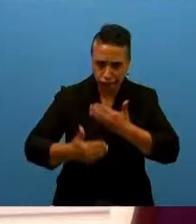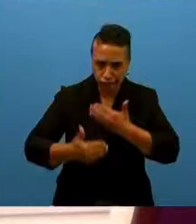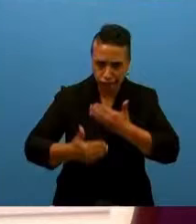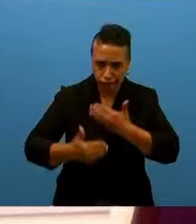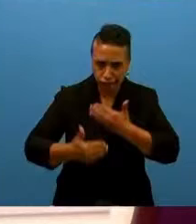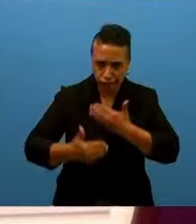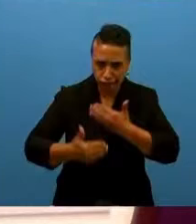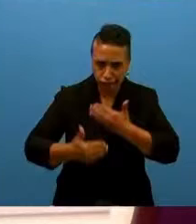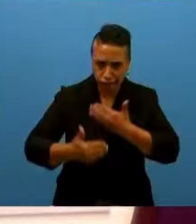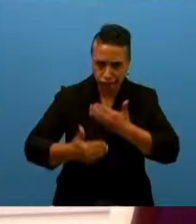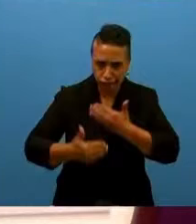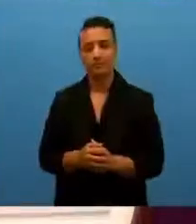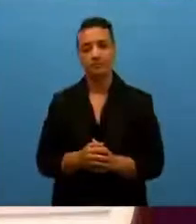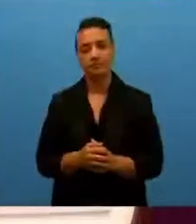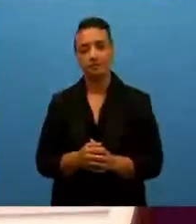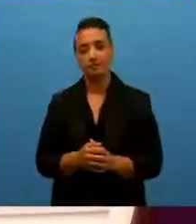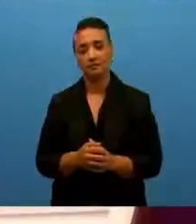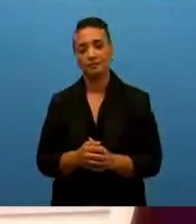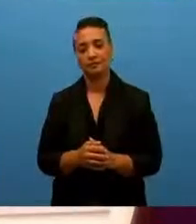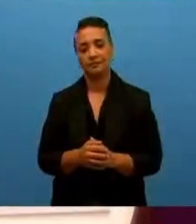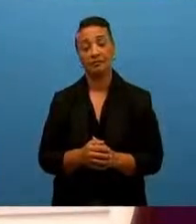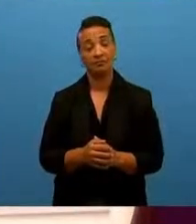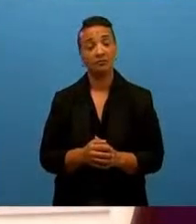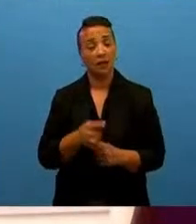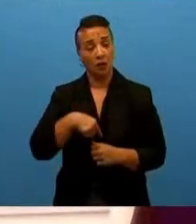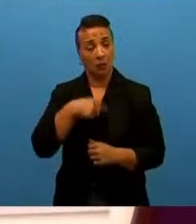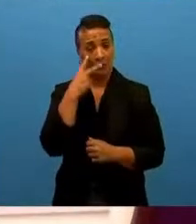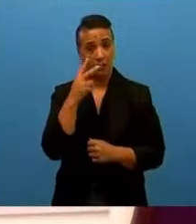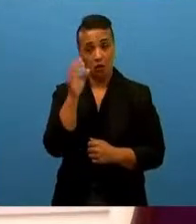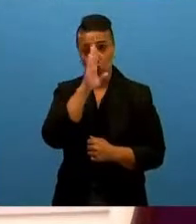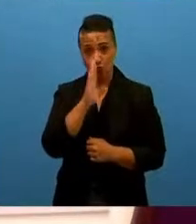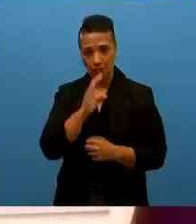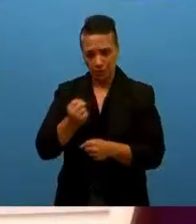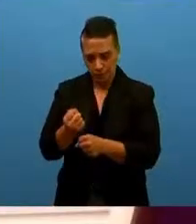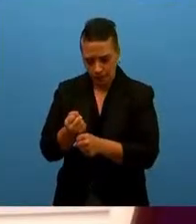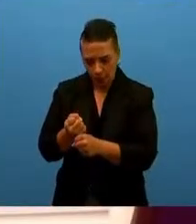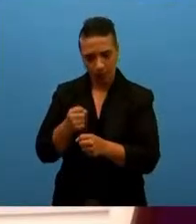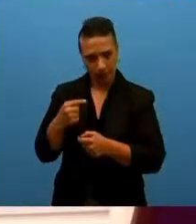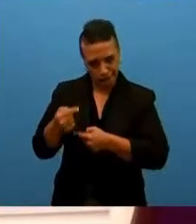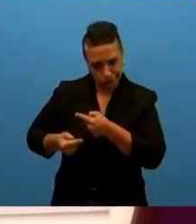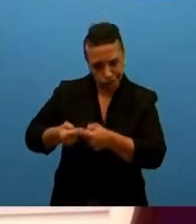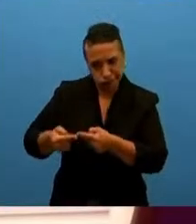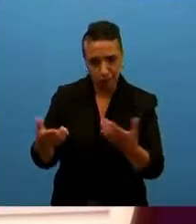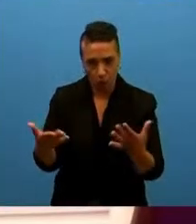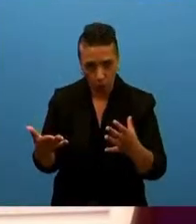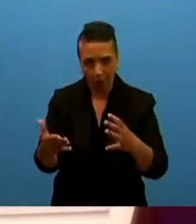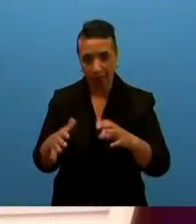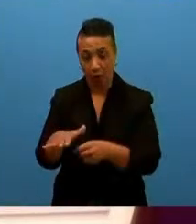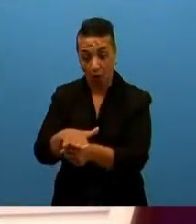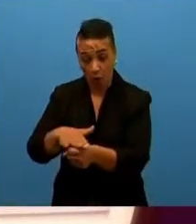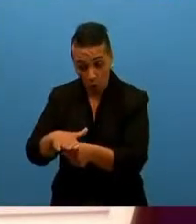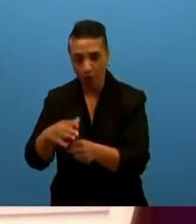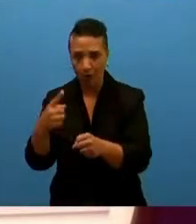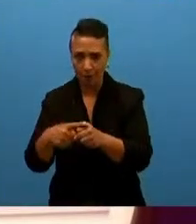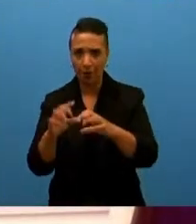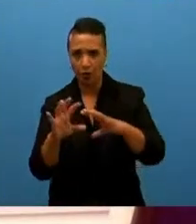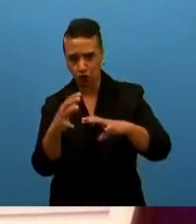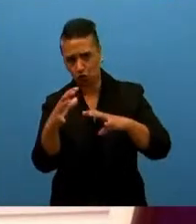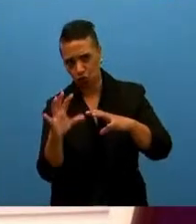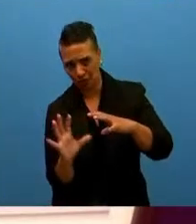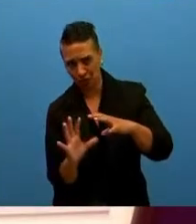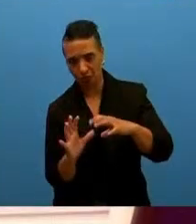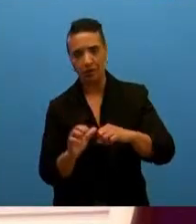Broader actions taken by the Brazilian government, both domestically and regionally. At the national level, the